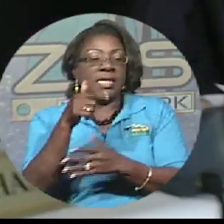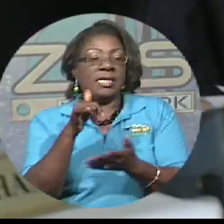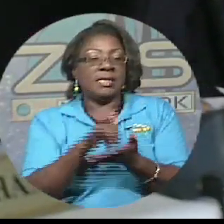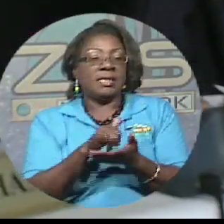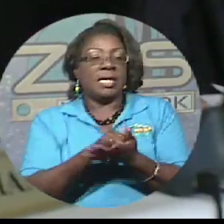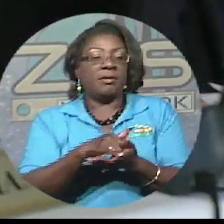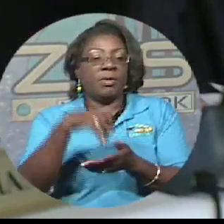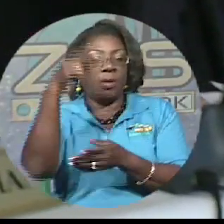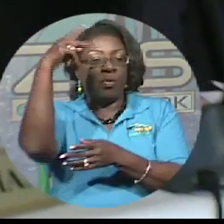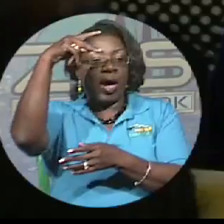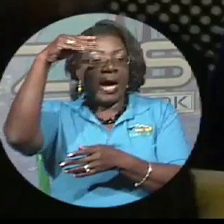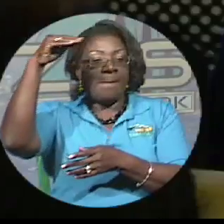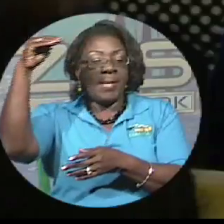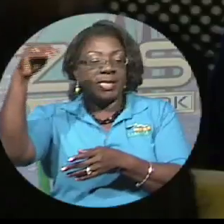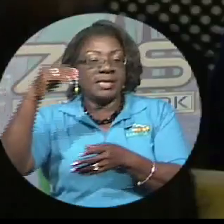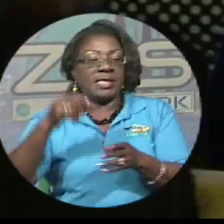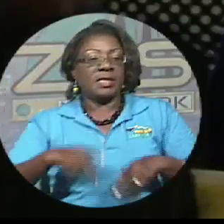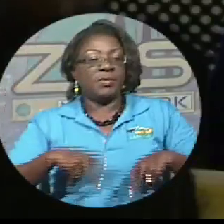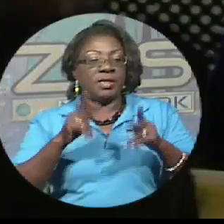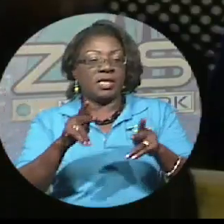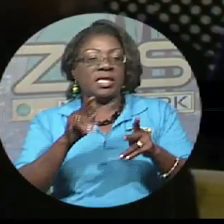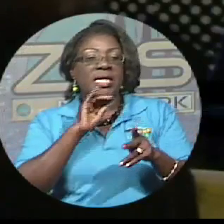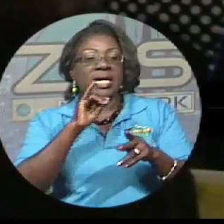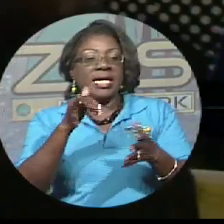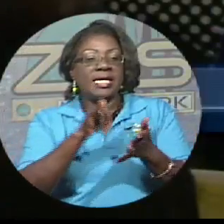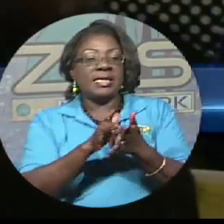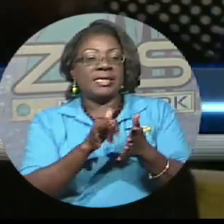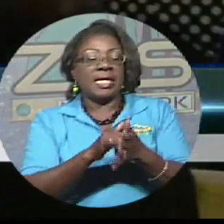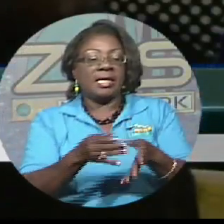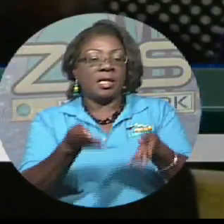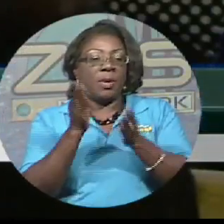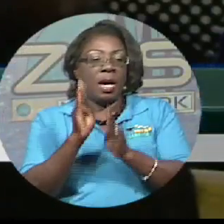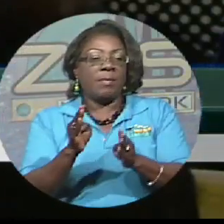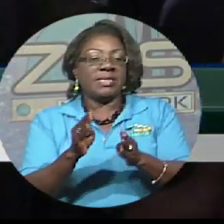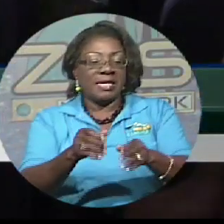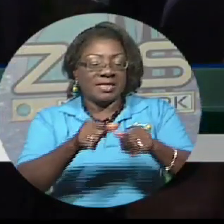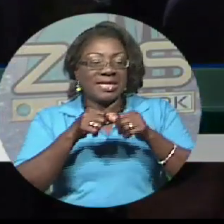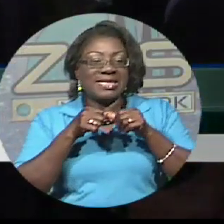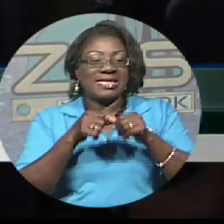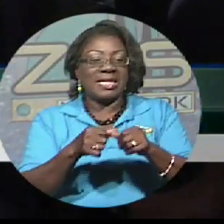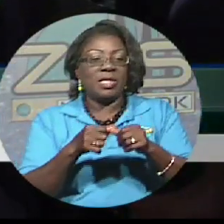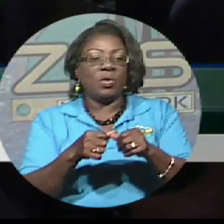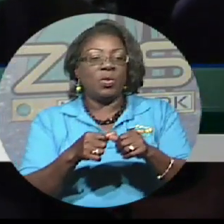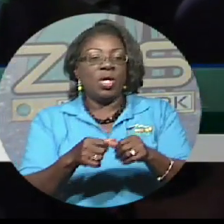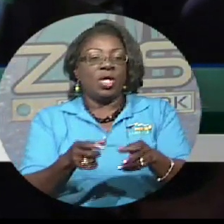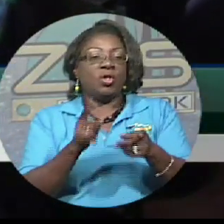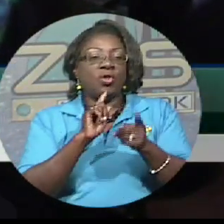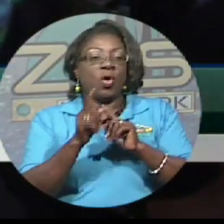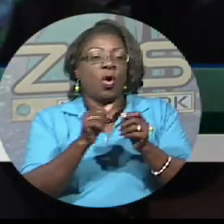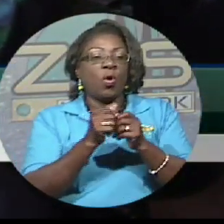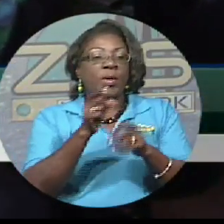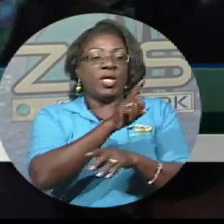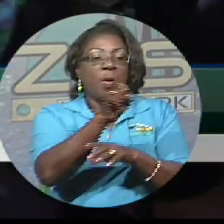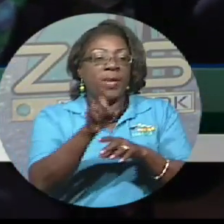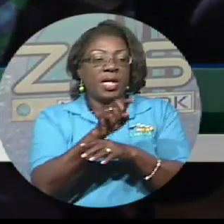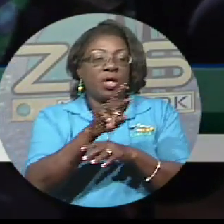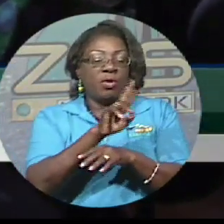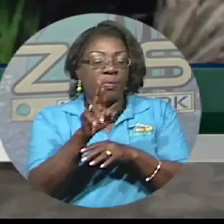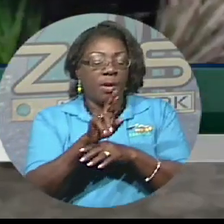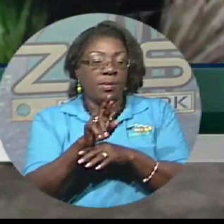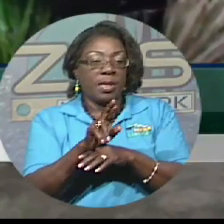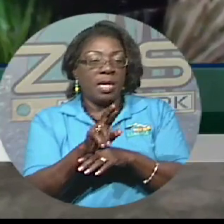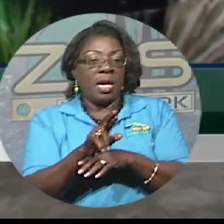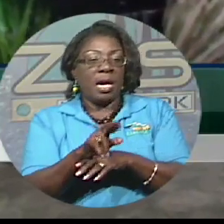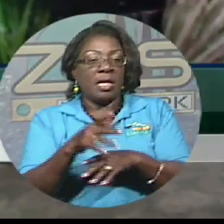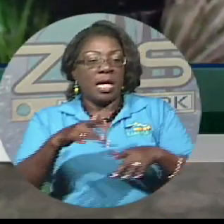Christie's position is that the Bahamas has to remain engaged with the Dominican Republic. Bilaterally, due to our concerns about